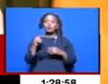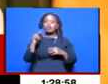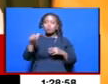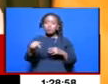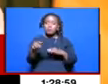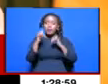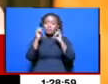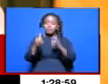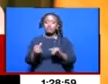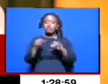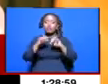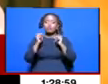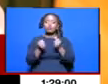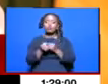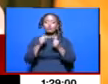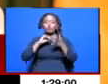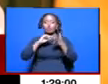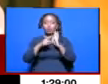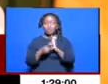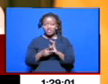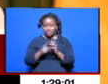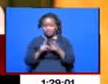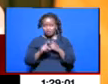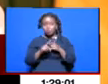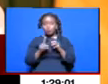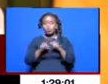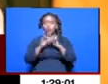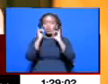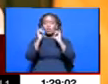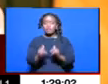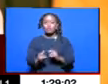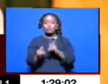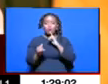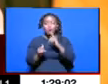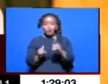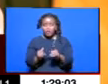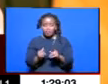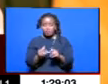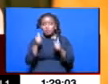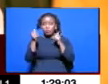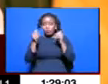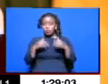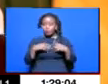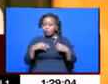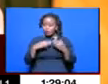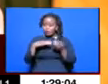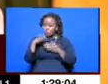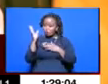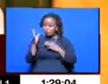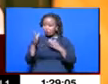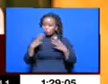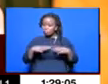a new order that would not only restore their dignity, but also prevent the